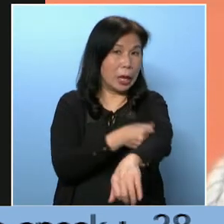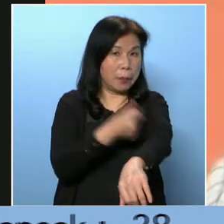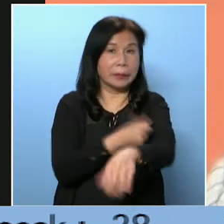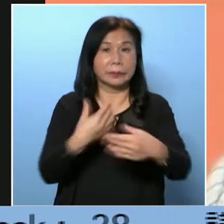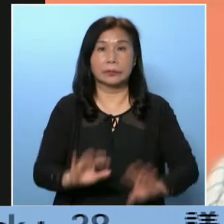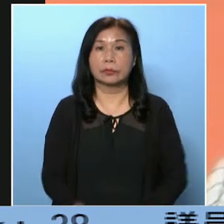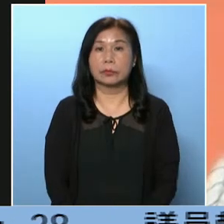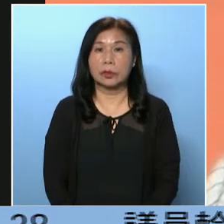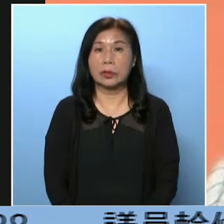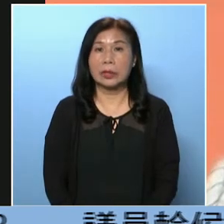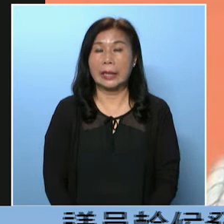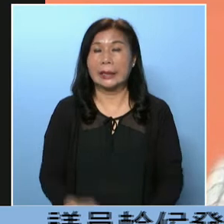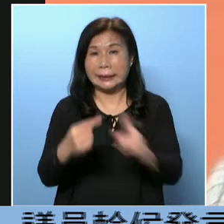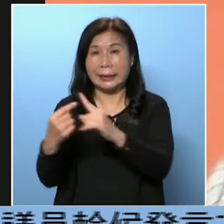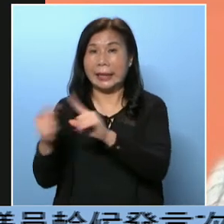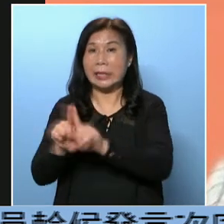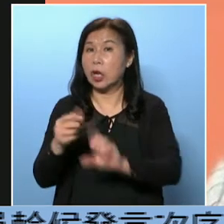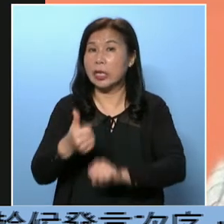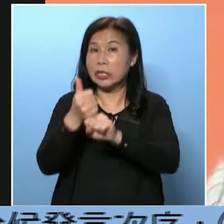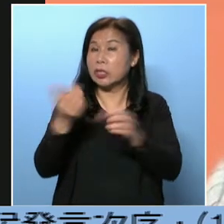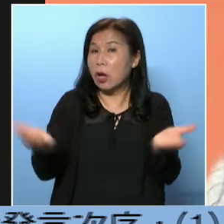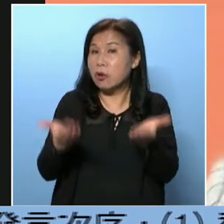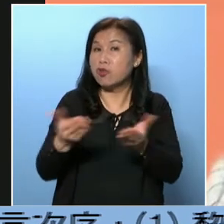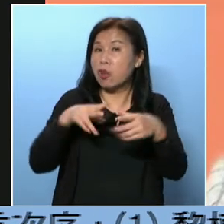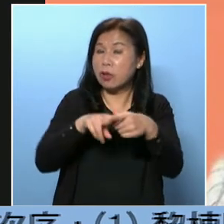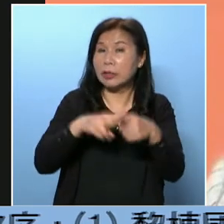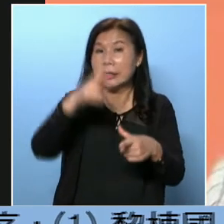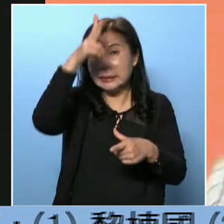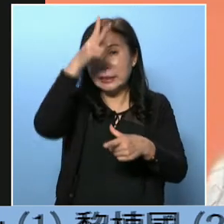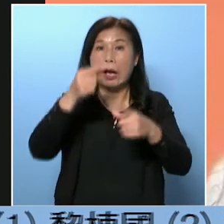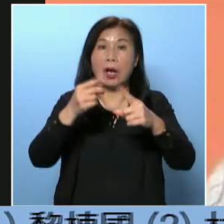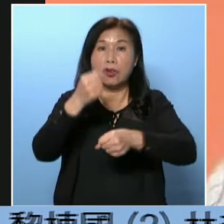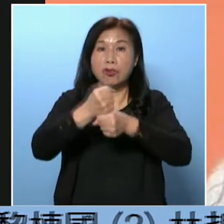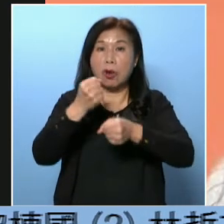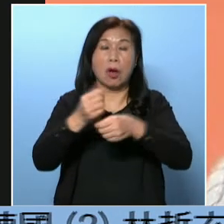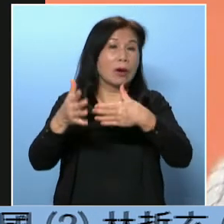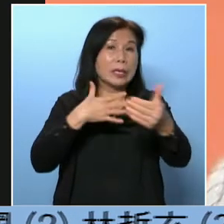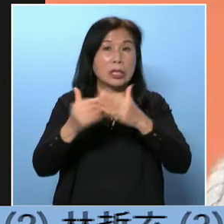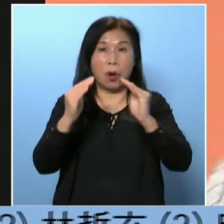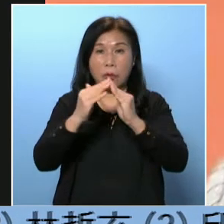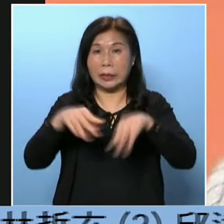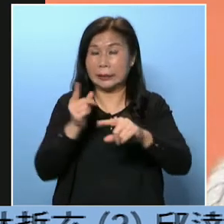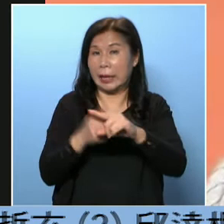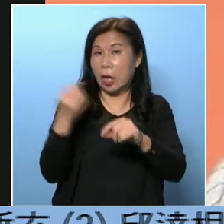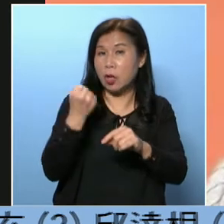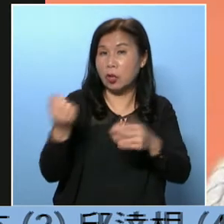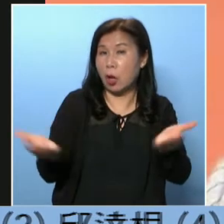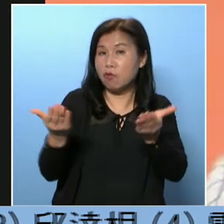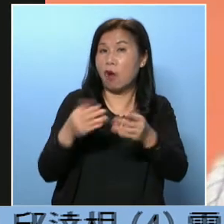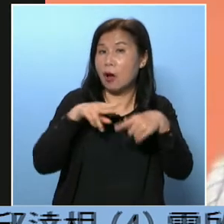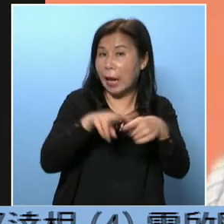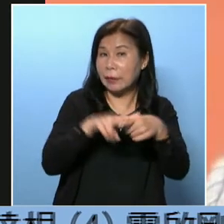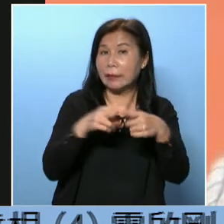on vaccination. After mobilization and see that the civil service bureau have